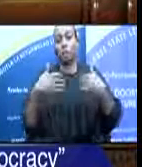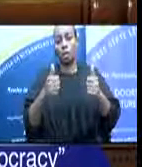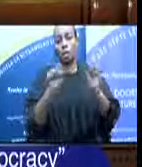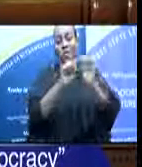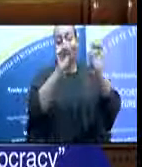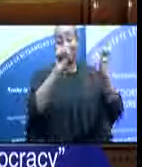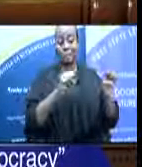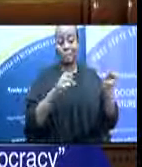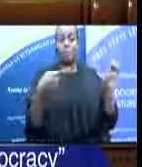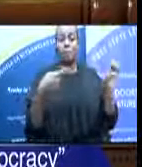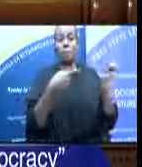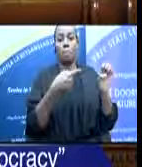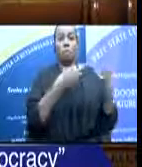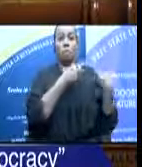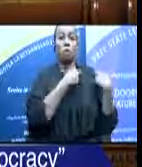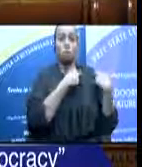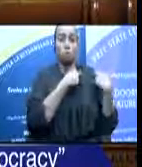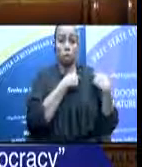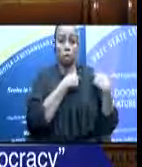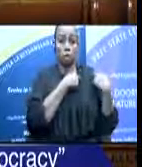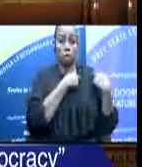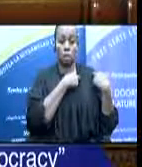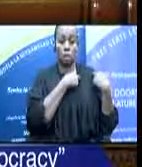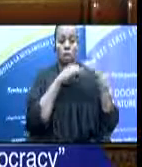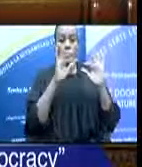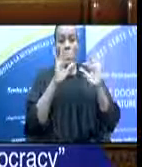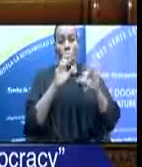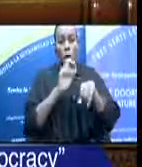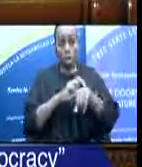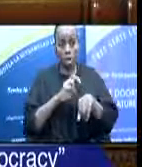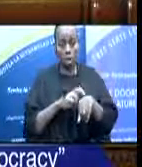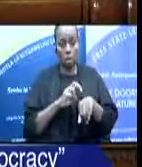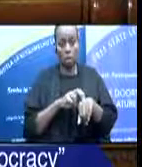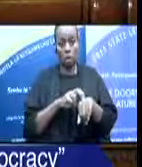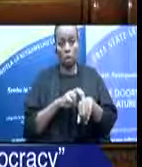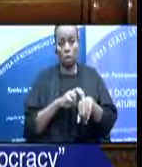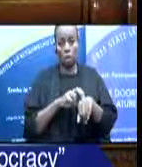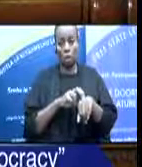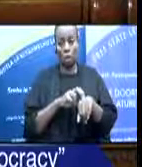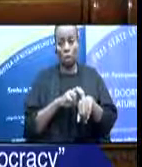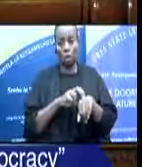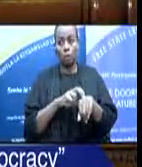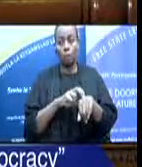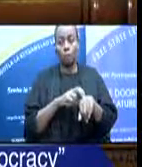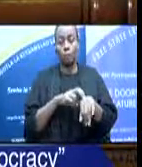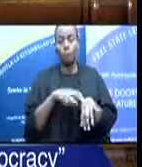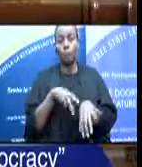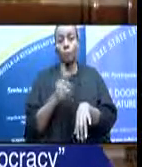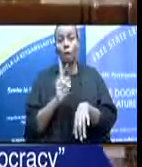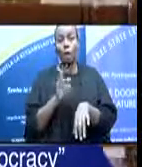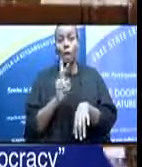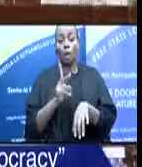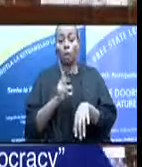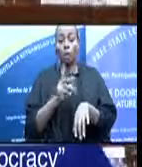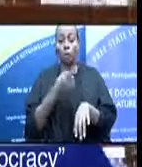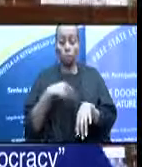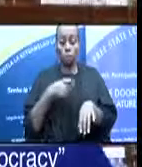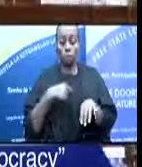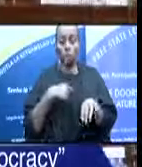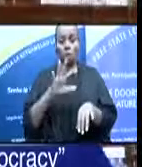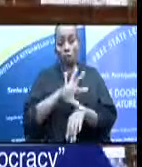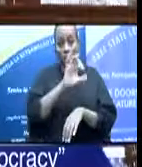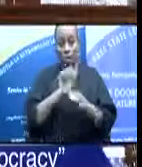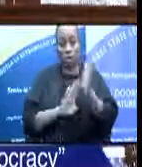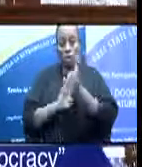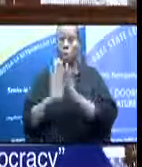is responsive to the need of our people. The clarion call of Let's Grow South Africa